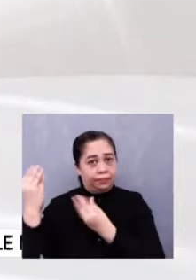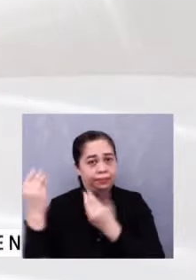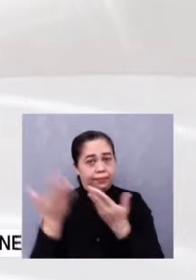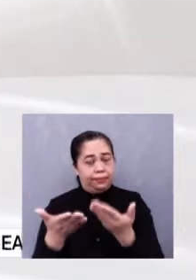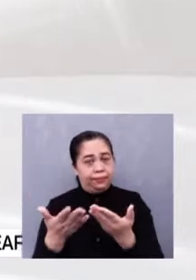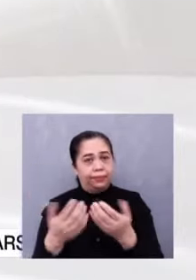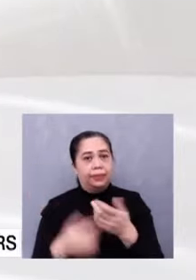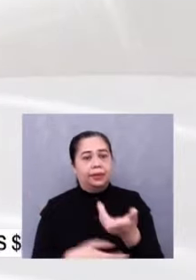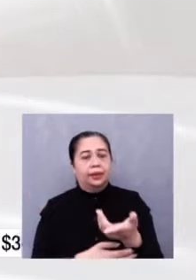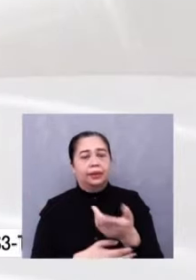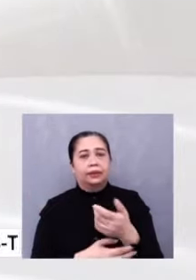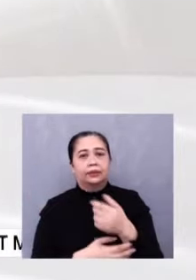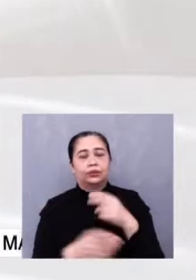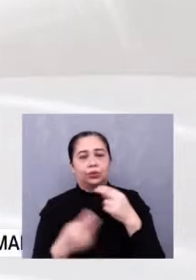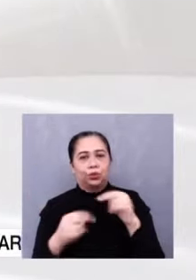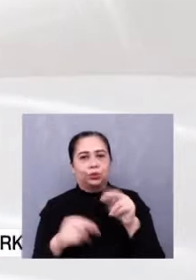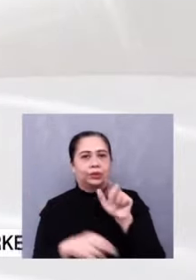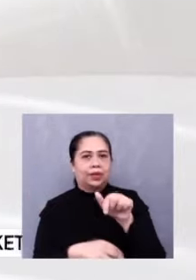to